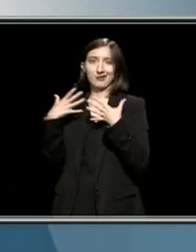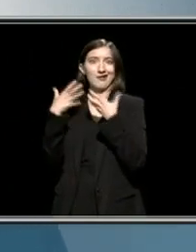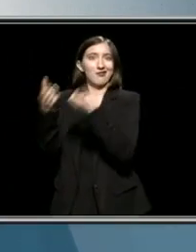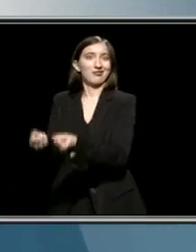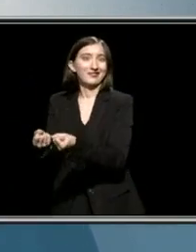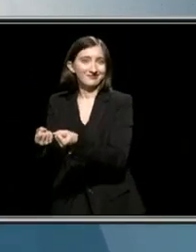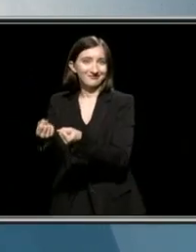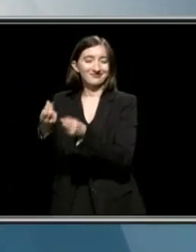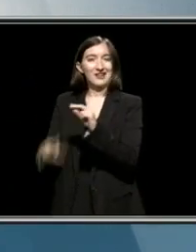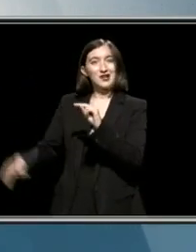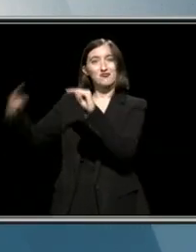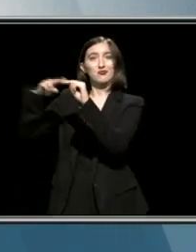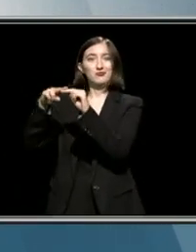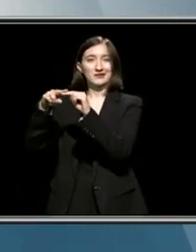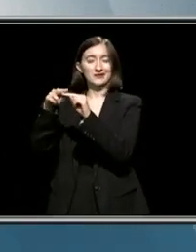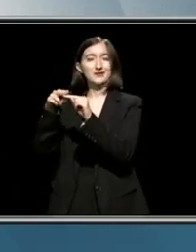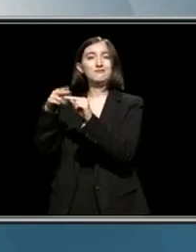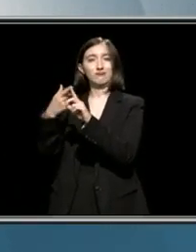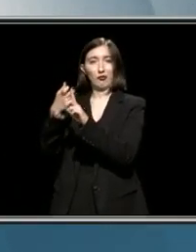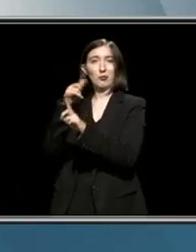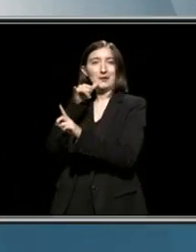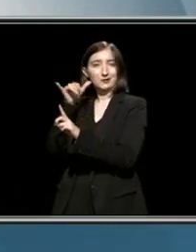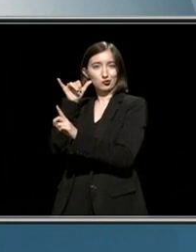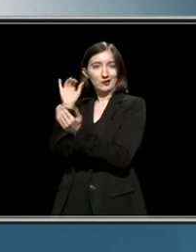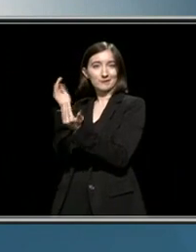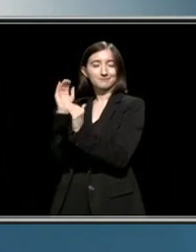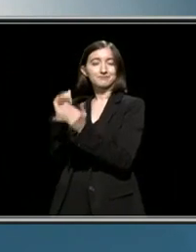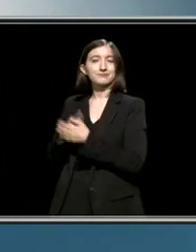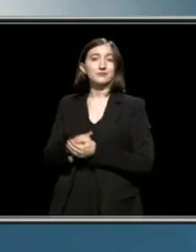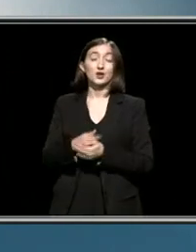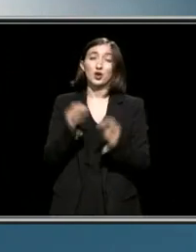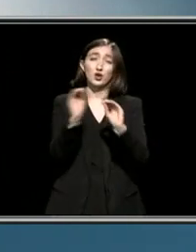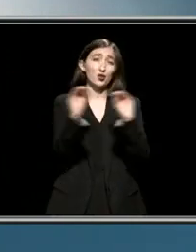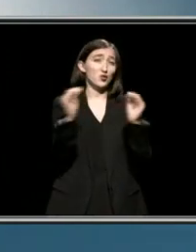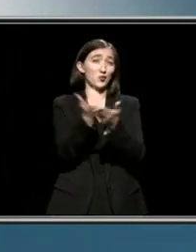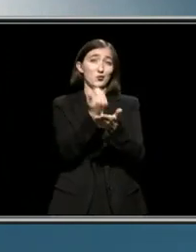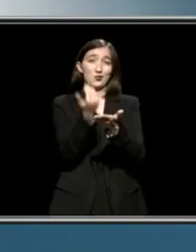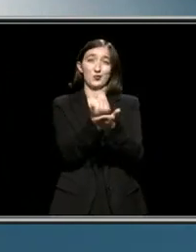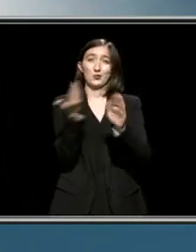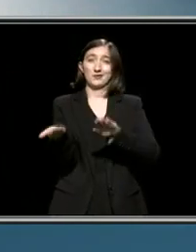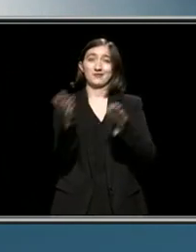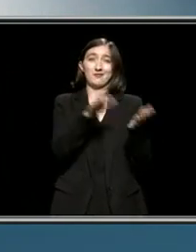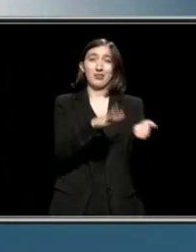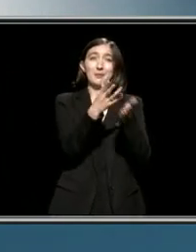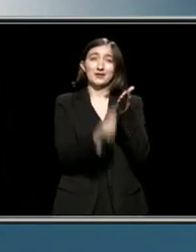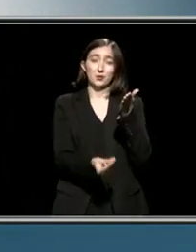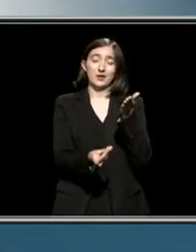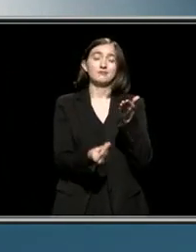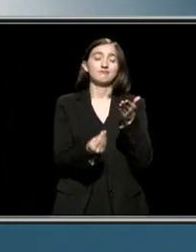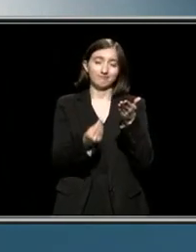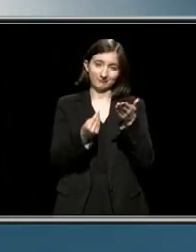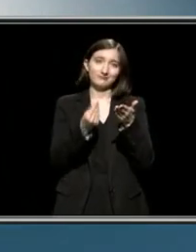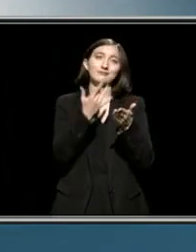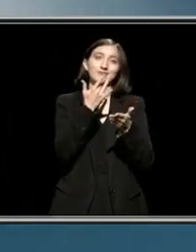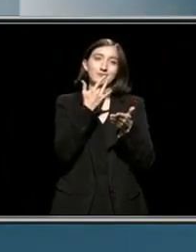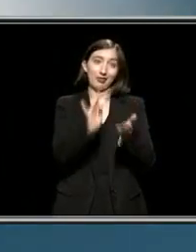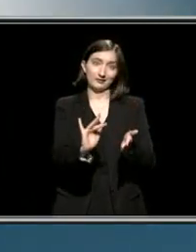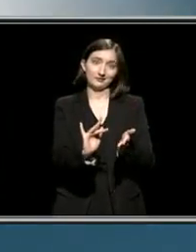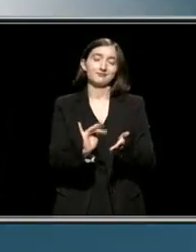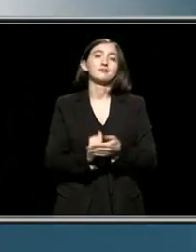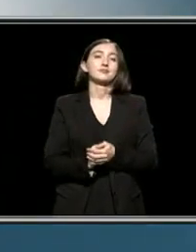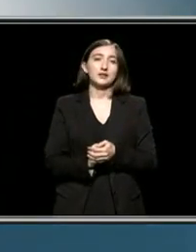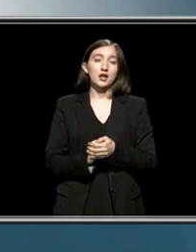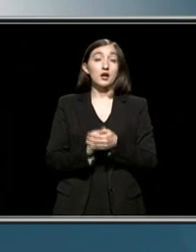from yesterday. I'm also happy to report that there have been no new deaths to report today from COVID-19. Our hospital